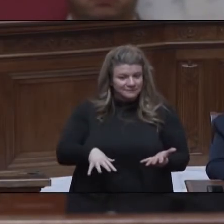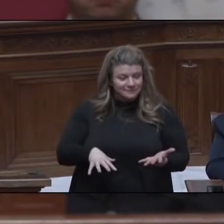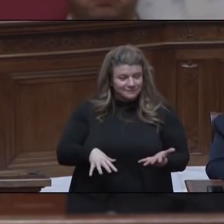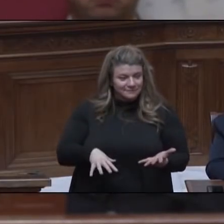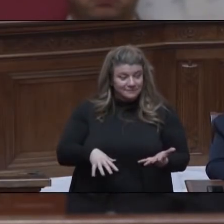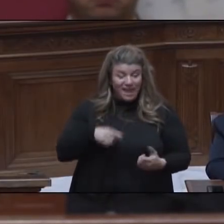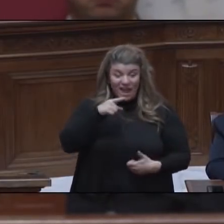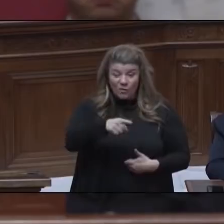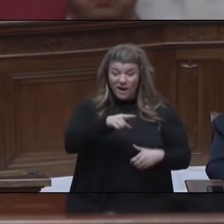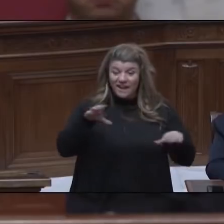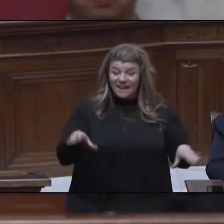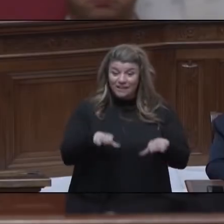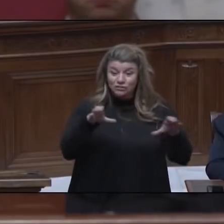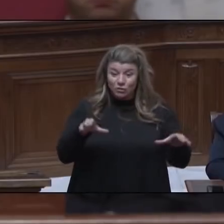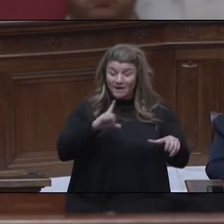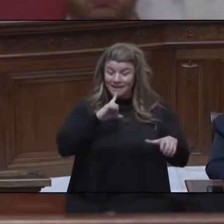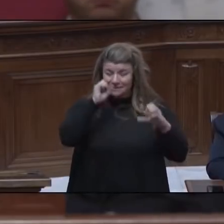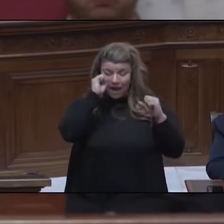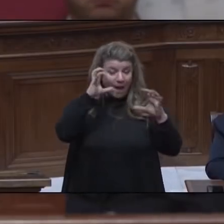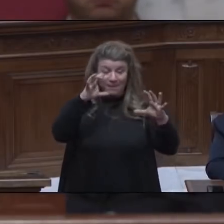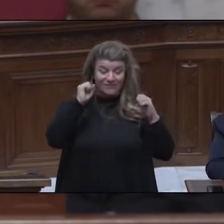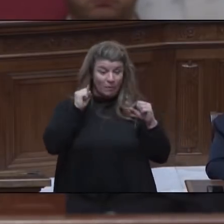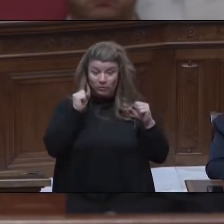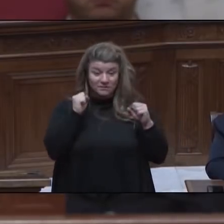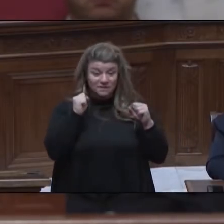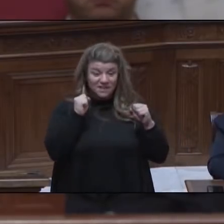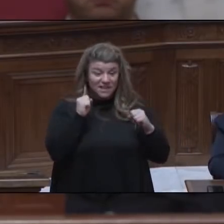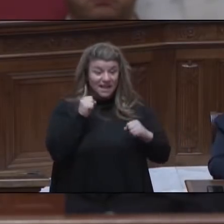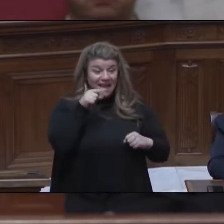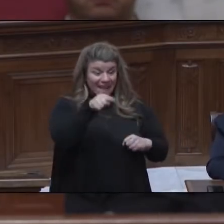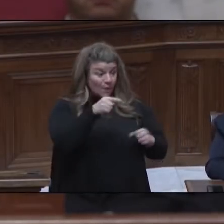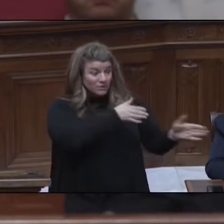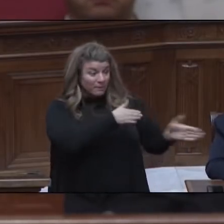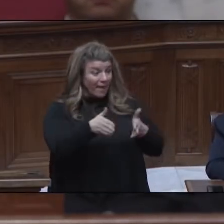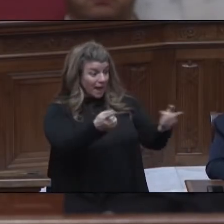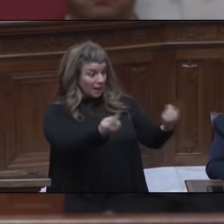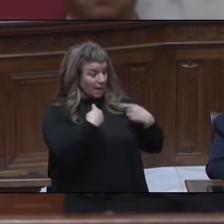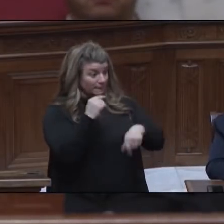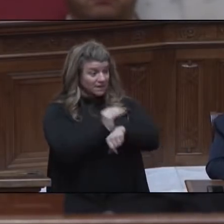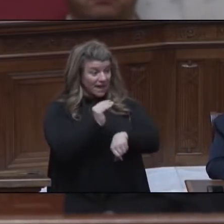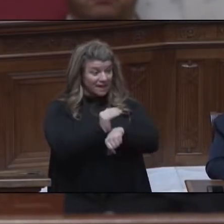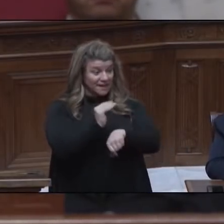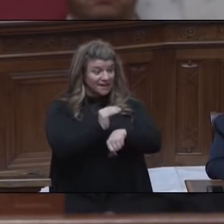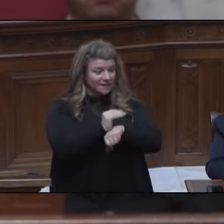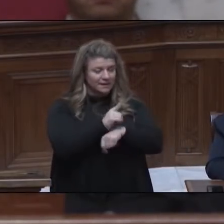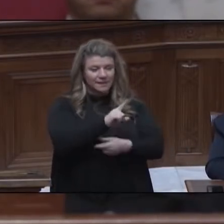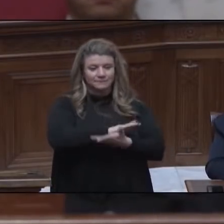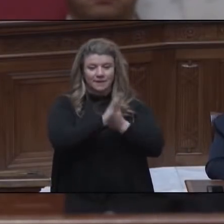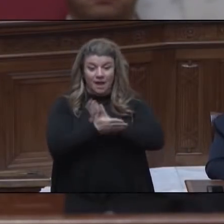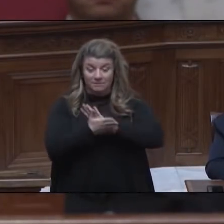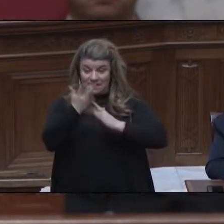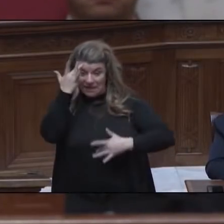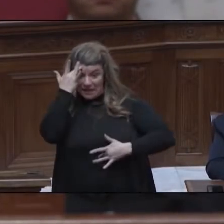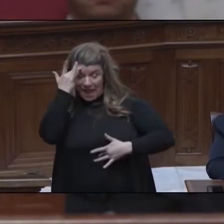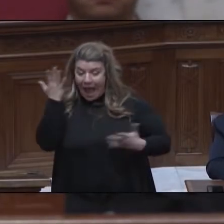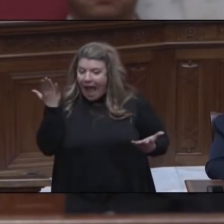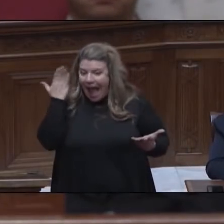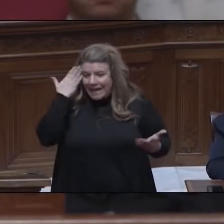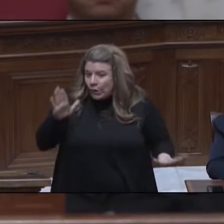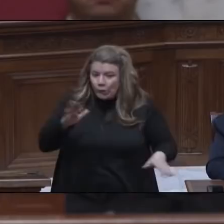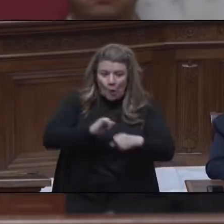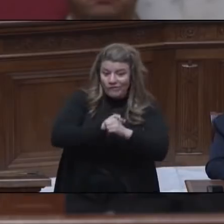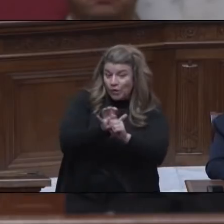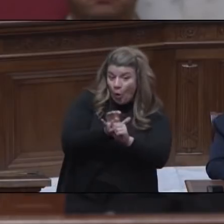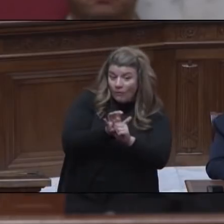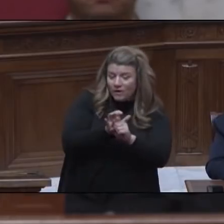And what he's doing is unbelievable. He was going to be here tonight, and he became ill. We don't know if he's got COVID or